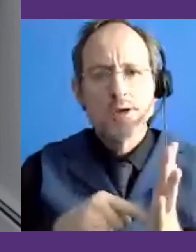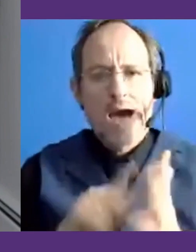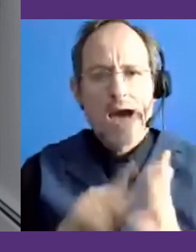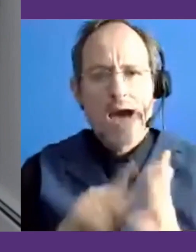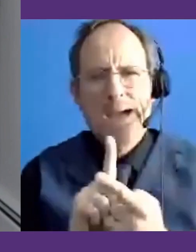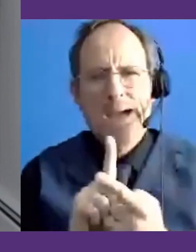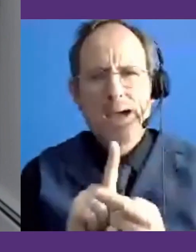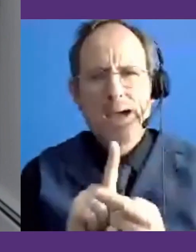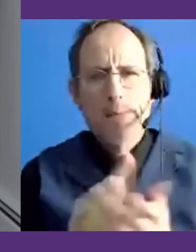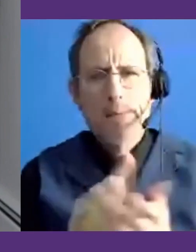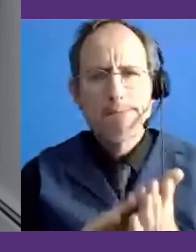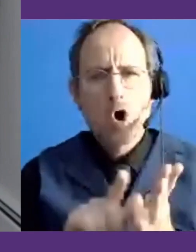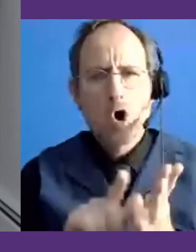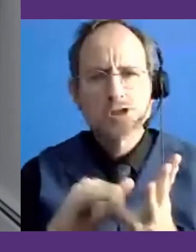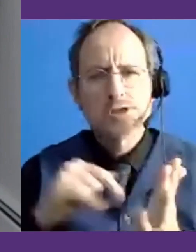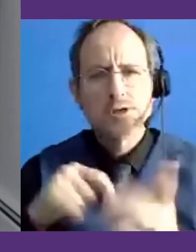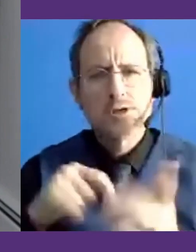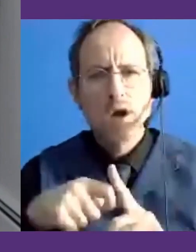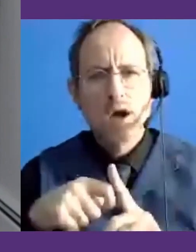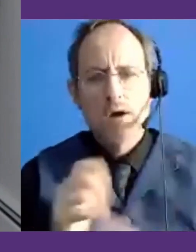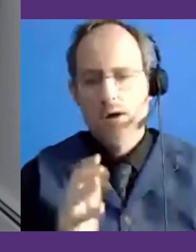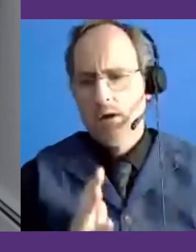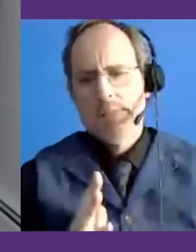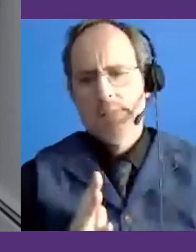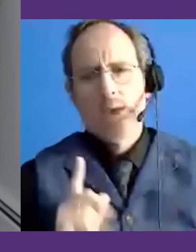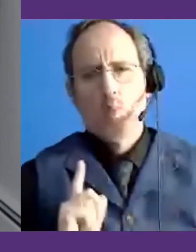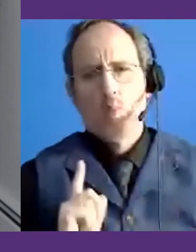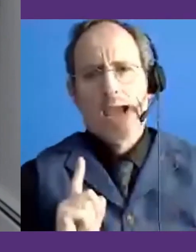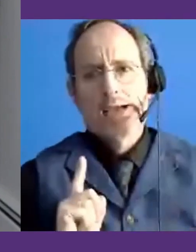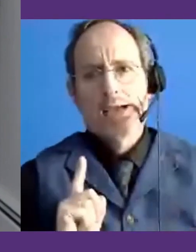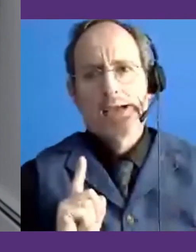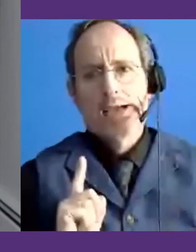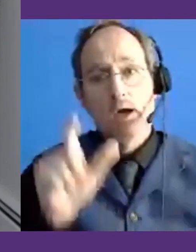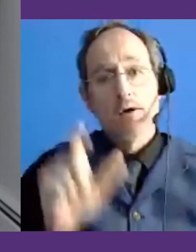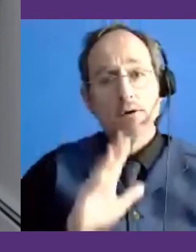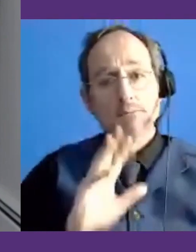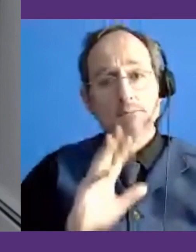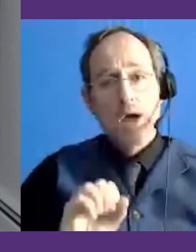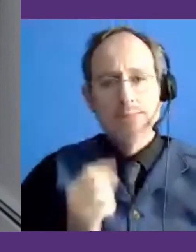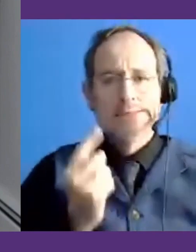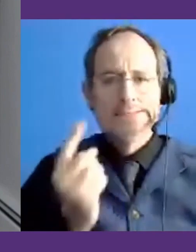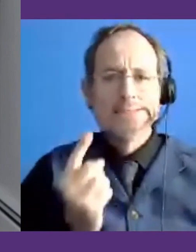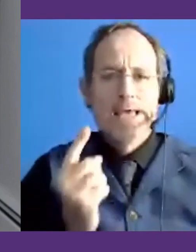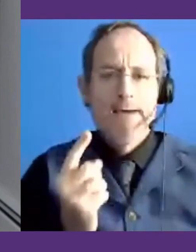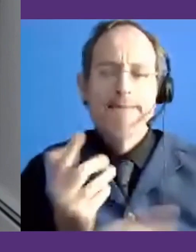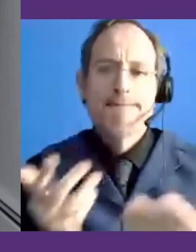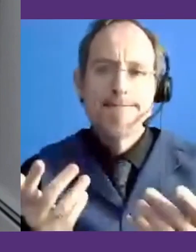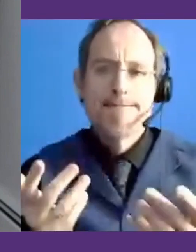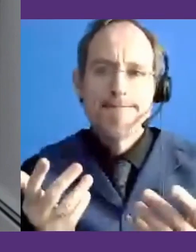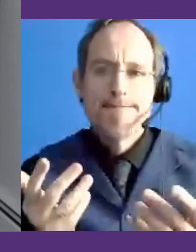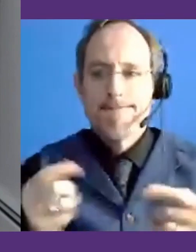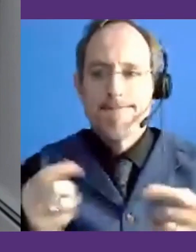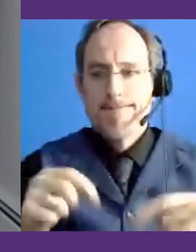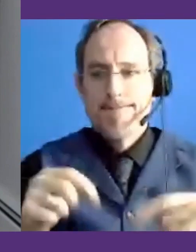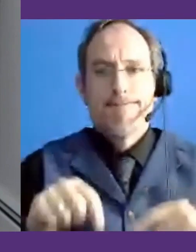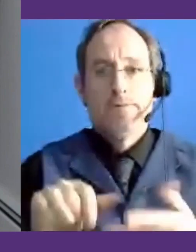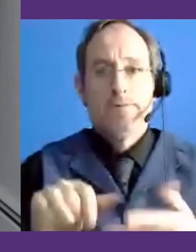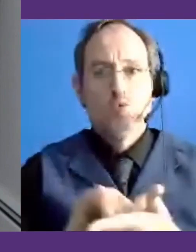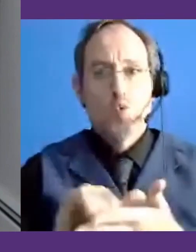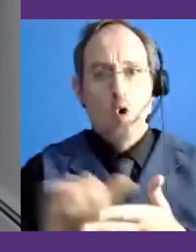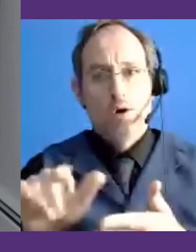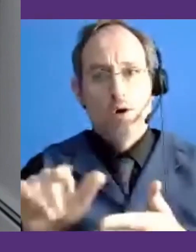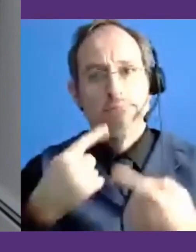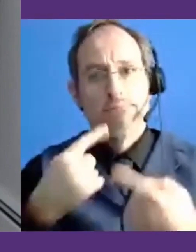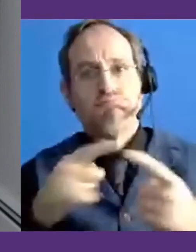And, here is a guy who on Saturday Night Live here in New York stated, okay, I'm on the autism spectrum. I am part of